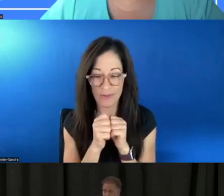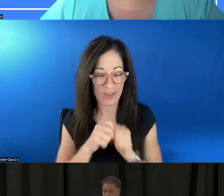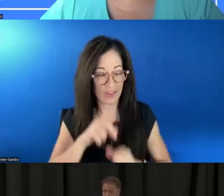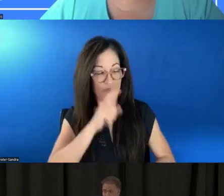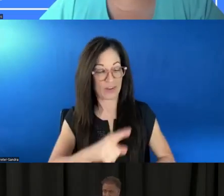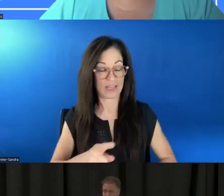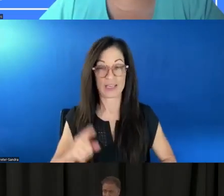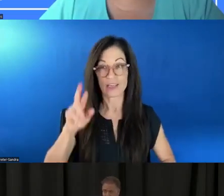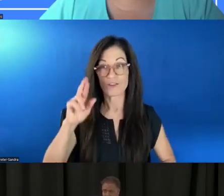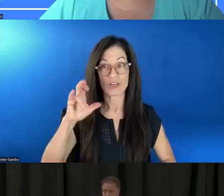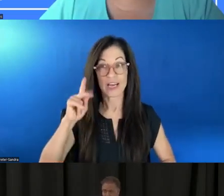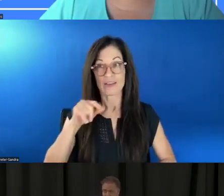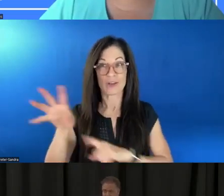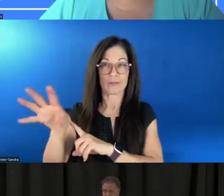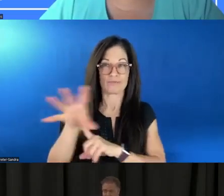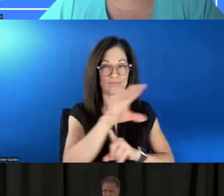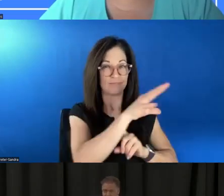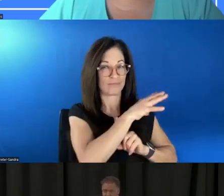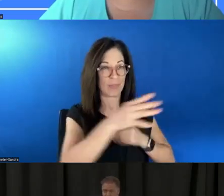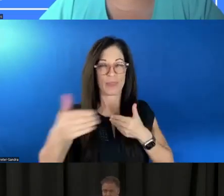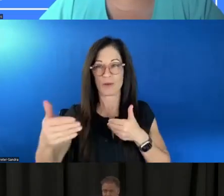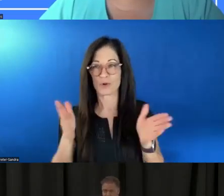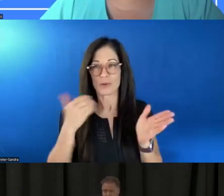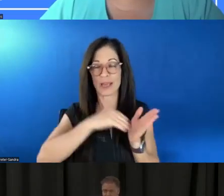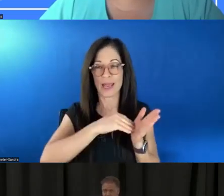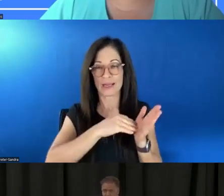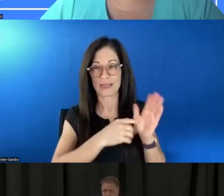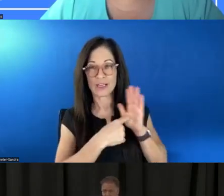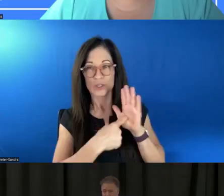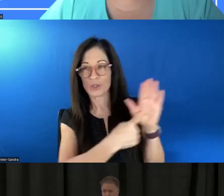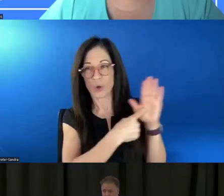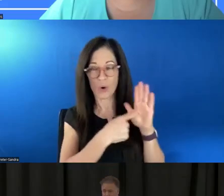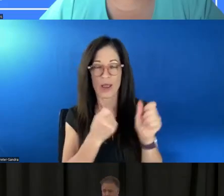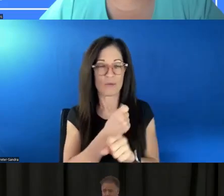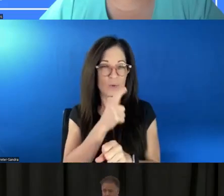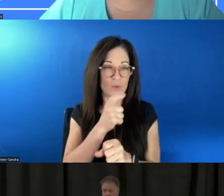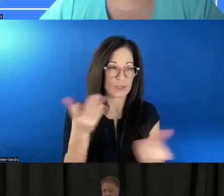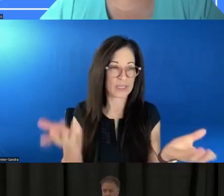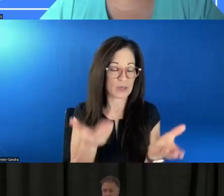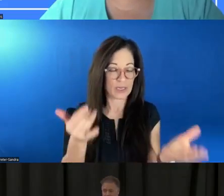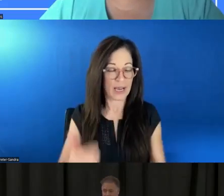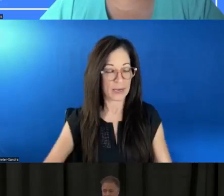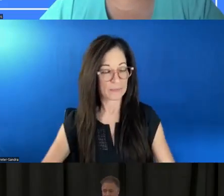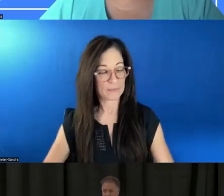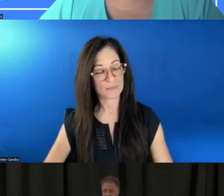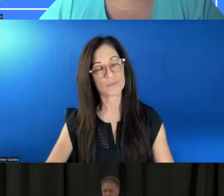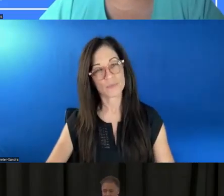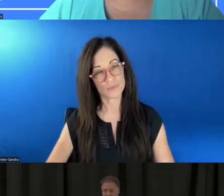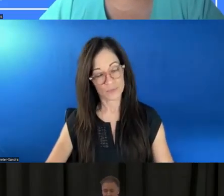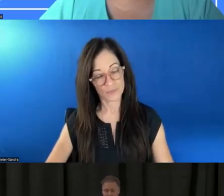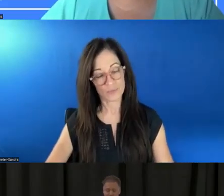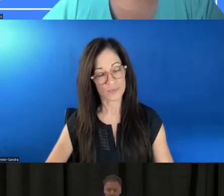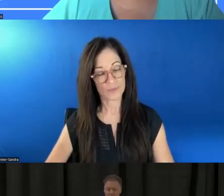Rick, if we could just pan the room very quickly again and go on the camera and let everybody see who's here present with us. We'd appreciate it while we get the